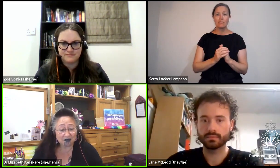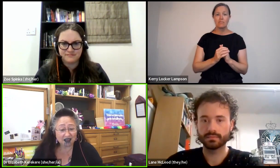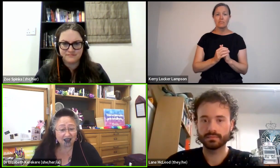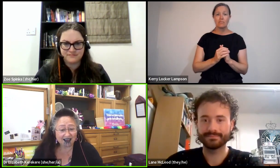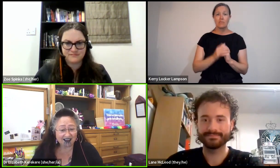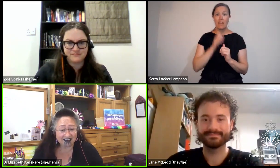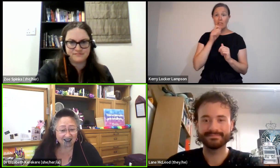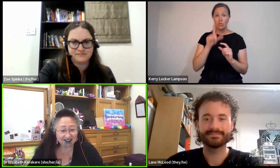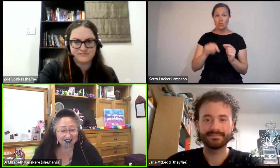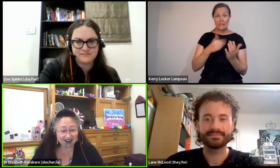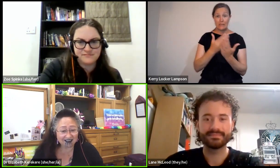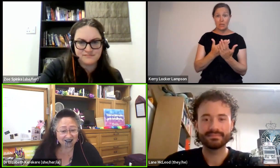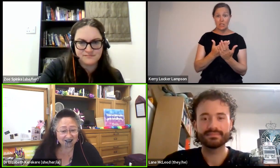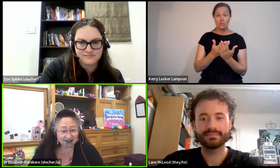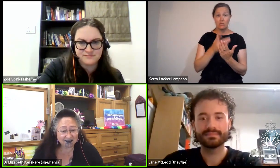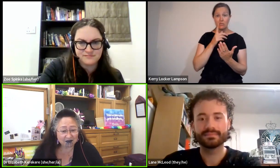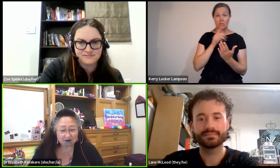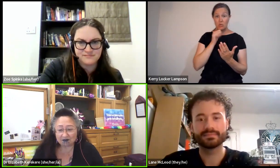submission, then